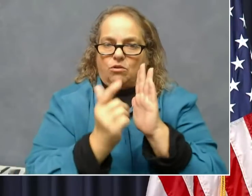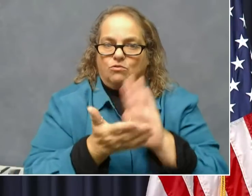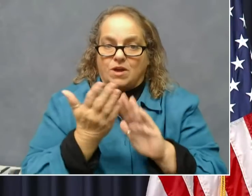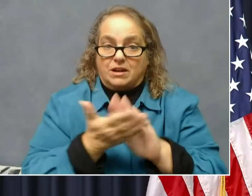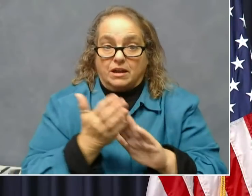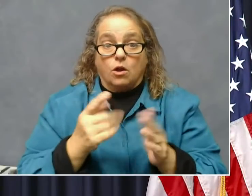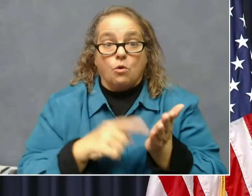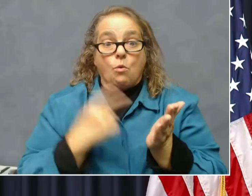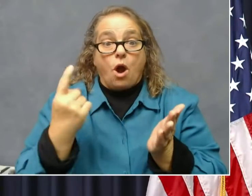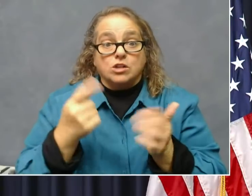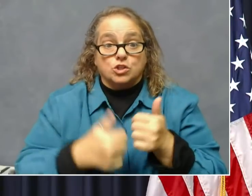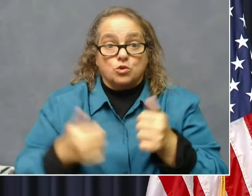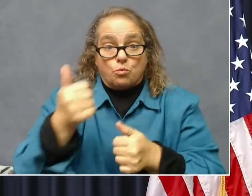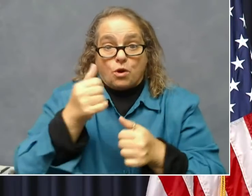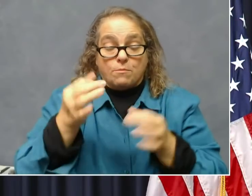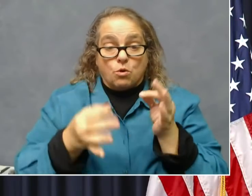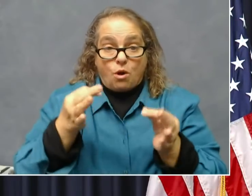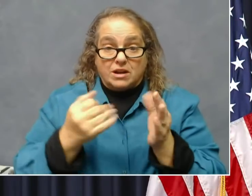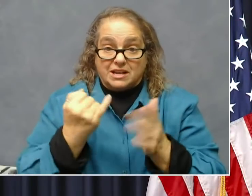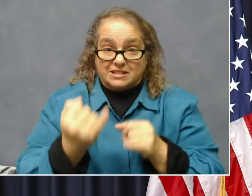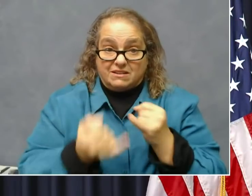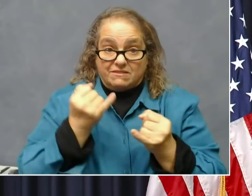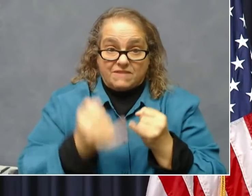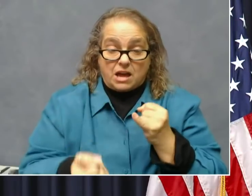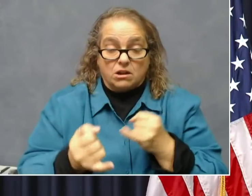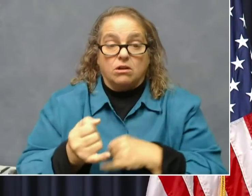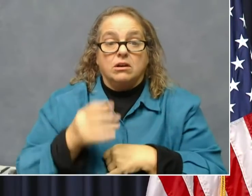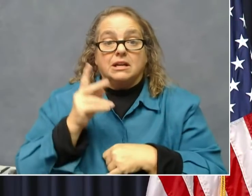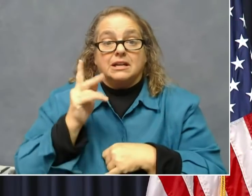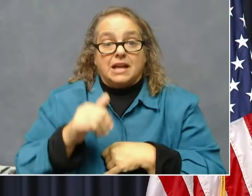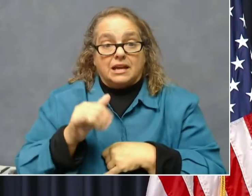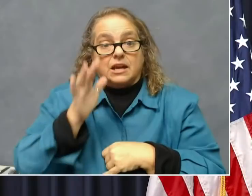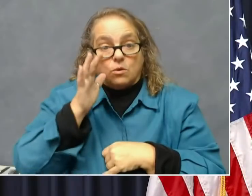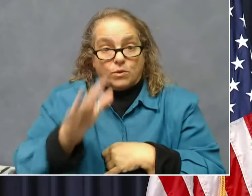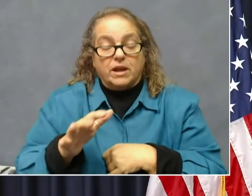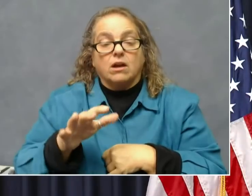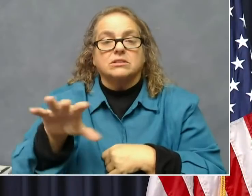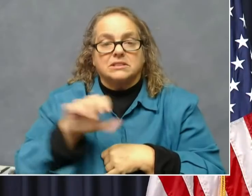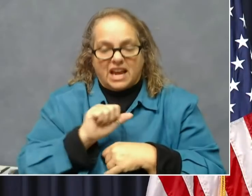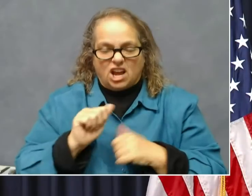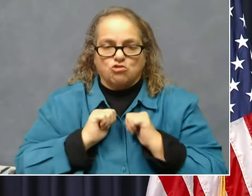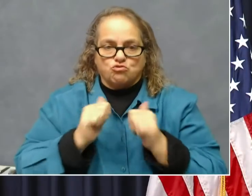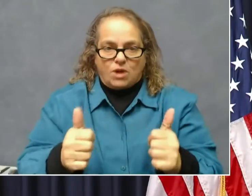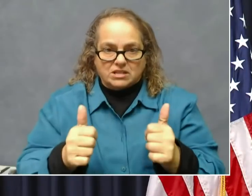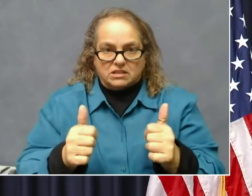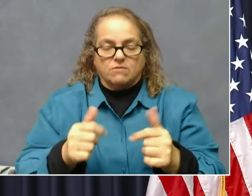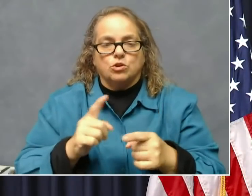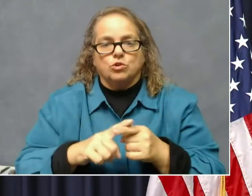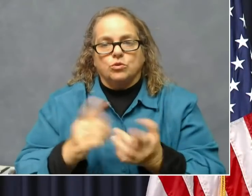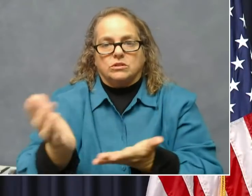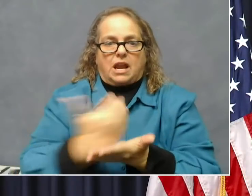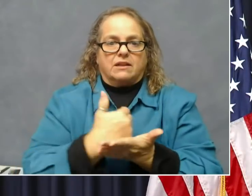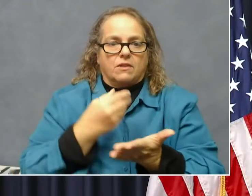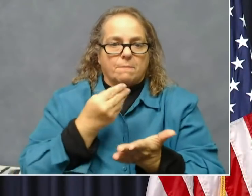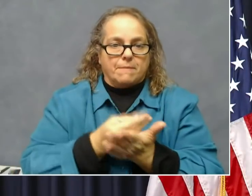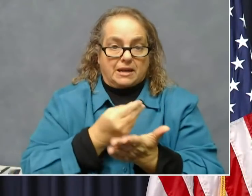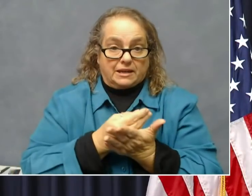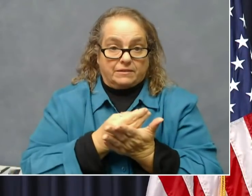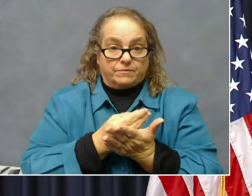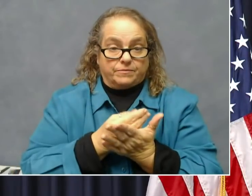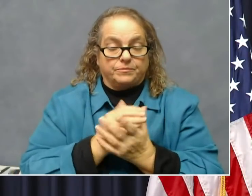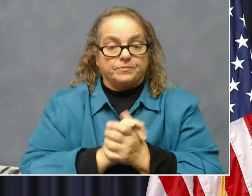Commonwealth will take aggressive steps to collect the judgment for the benefits of all Kentuckians. And I'm going to admit, Michael and I